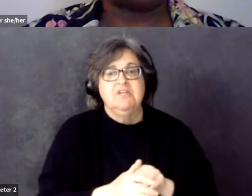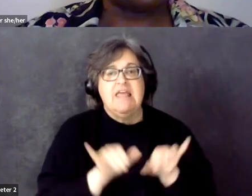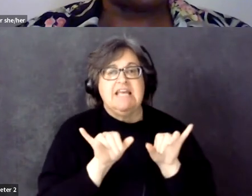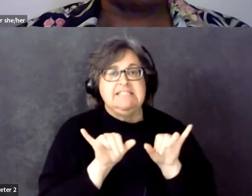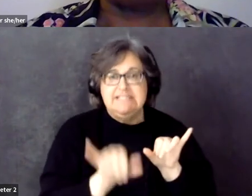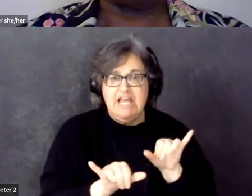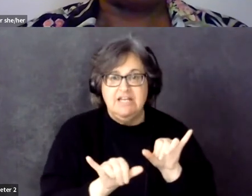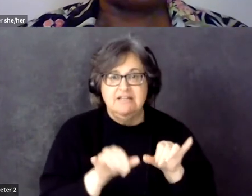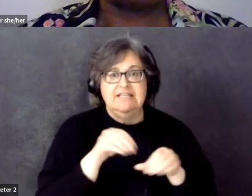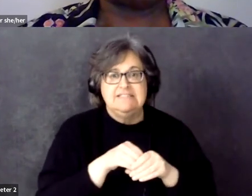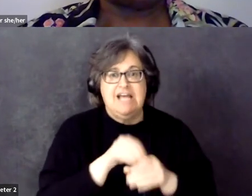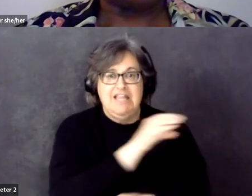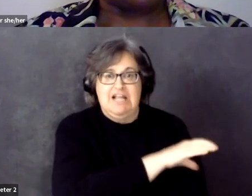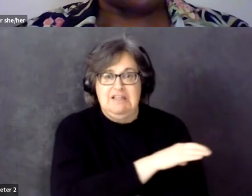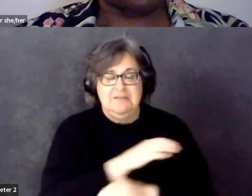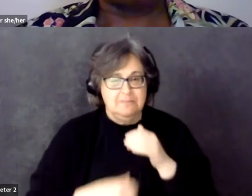remain.